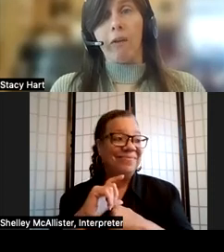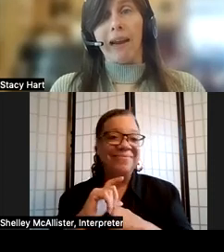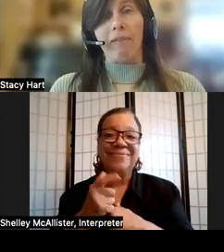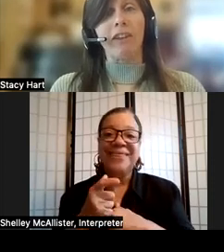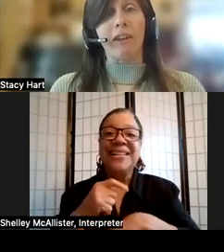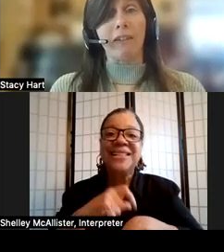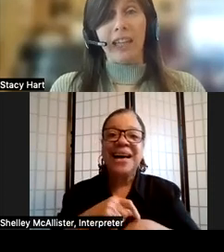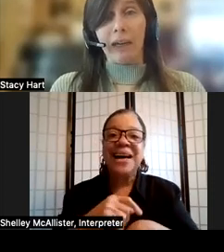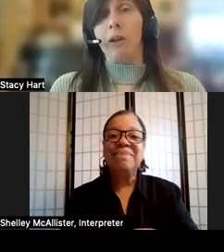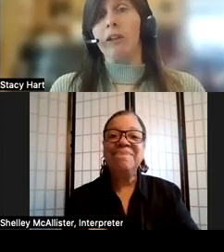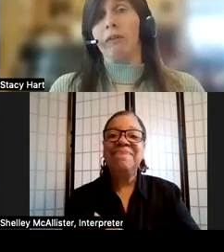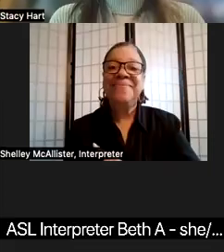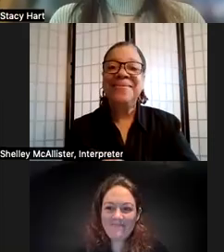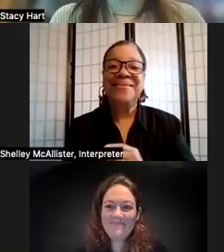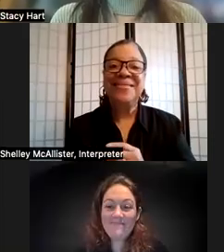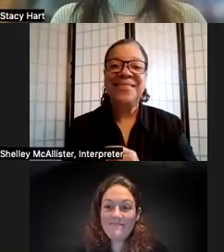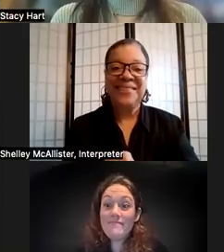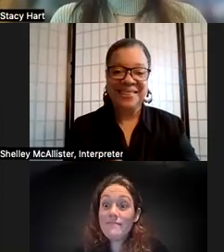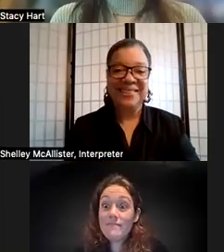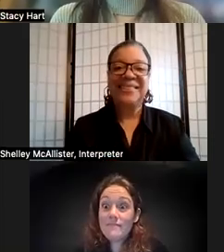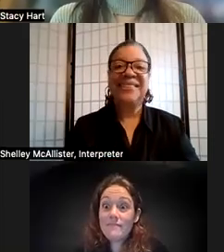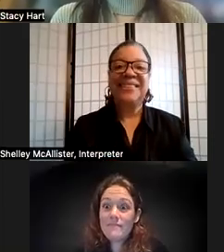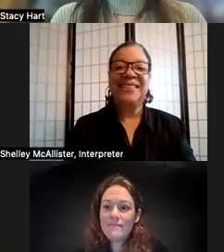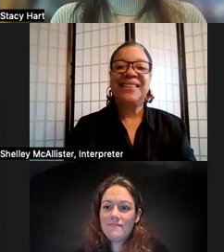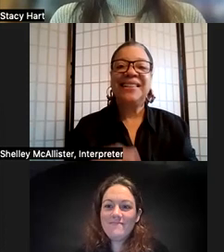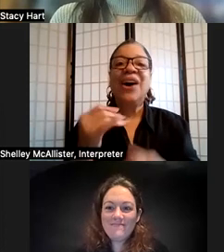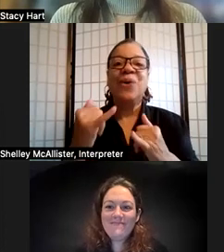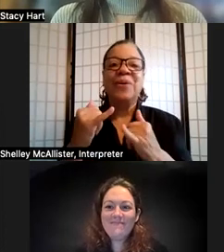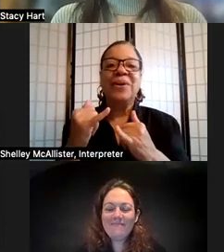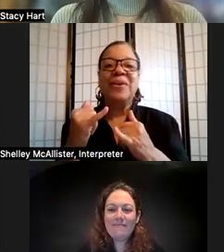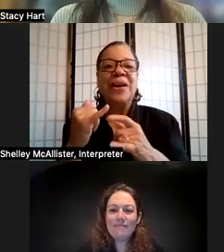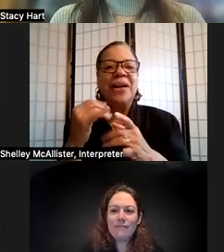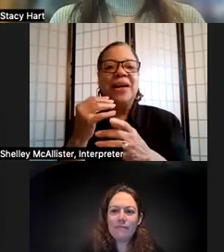So far, we have service animals, we have the food policy.